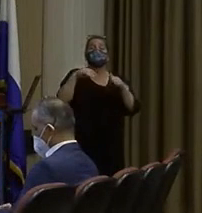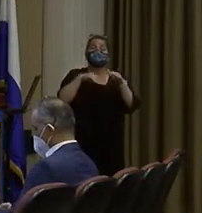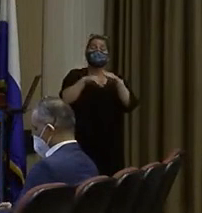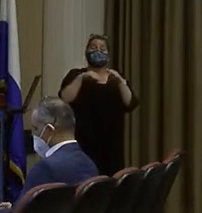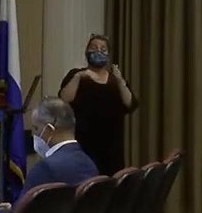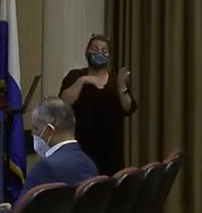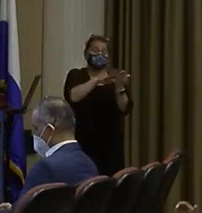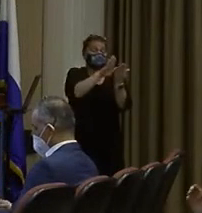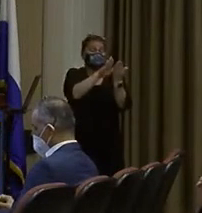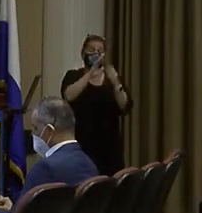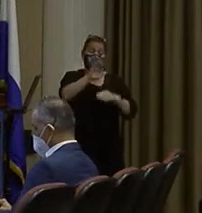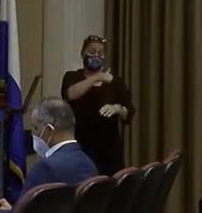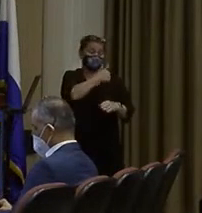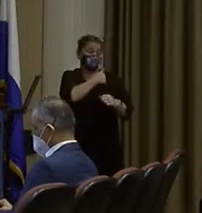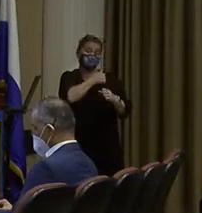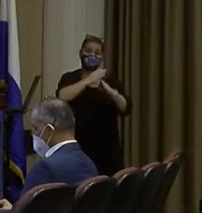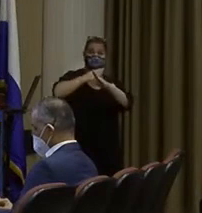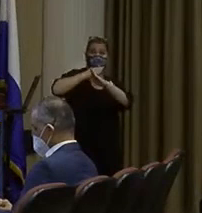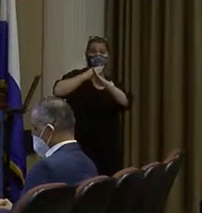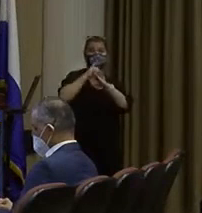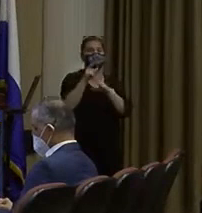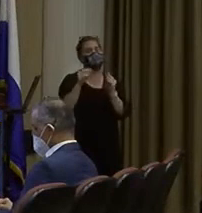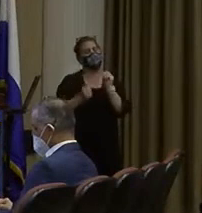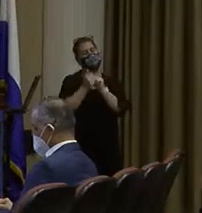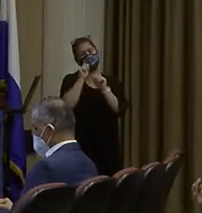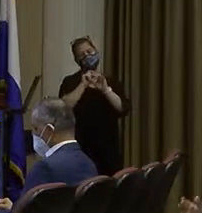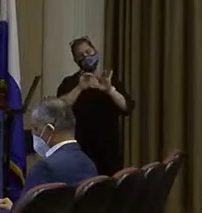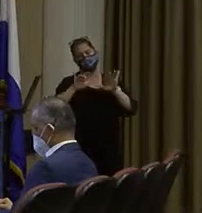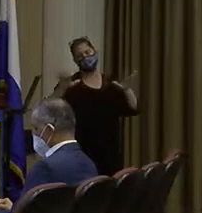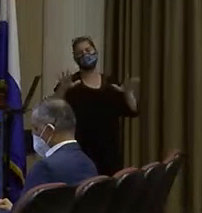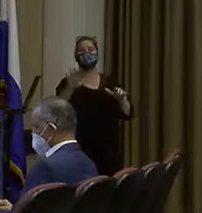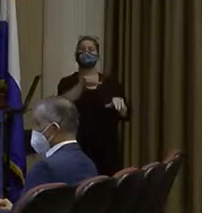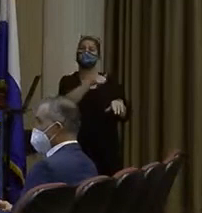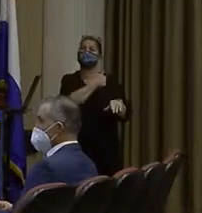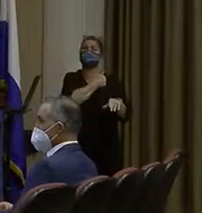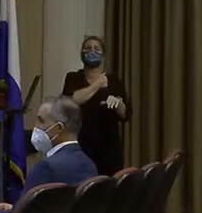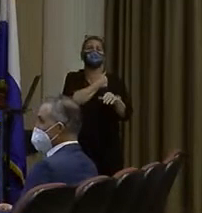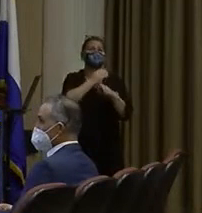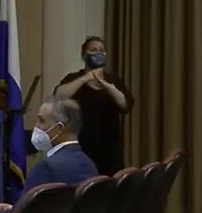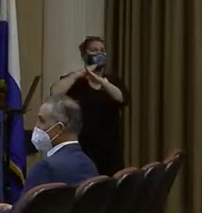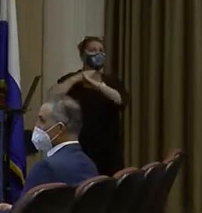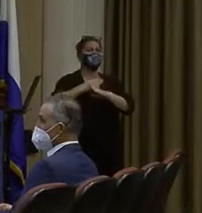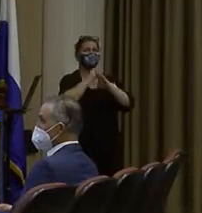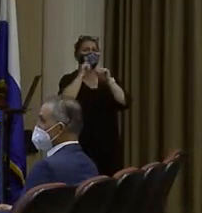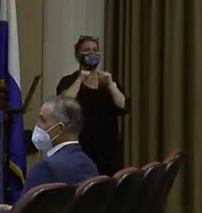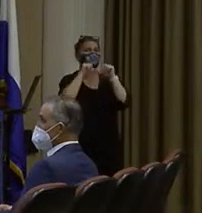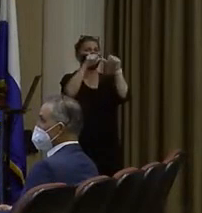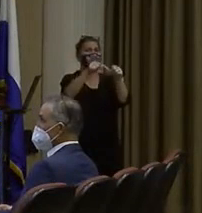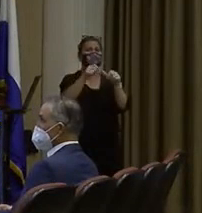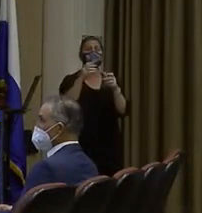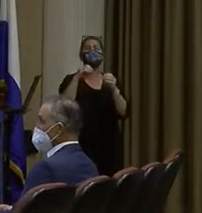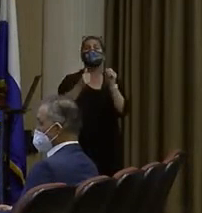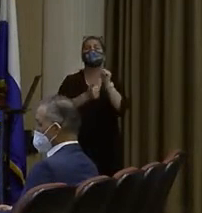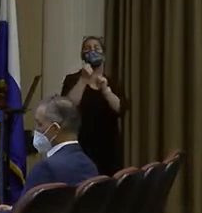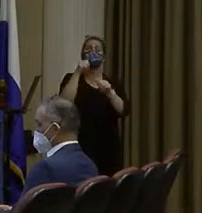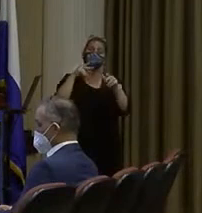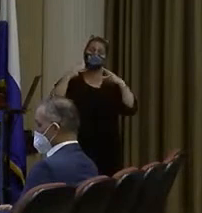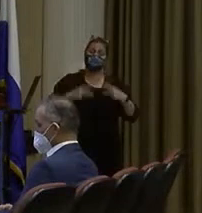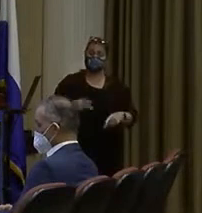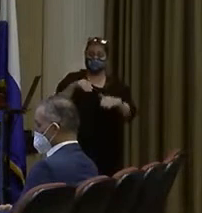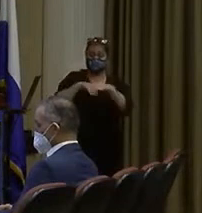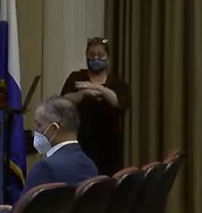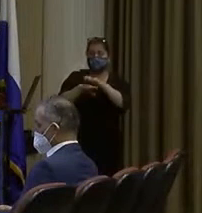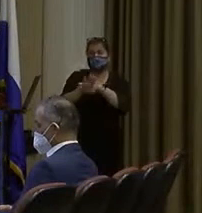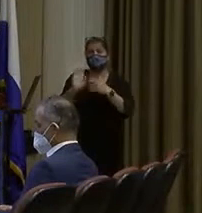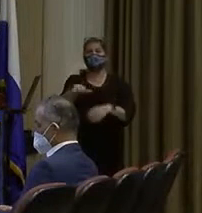Addressing attitudinal barriers, again, this is the most pervasive because attitudinal barriers will continue to exist even in the most physically accessible